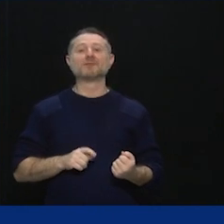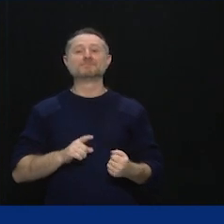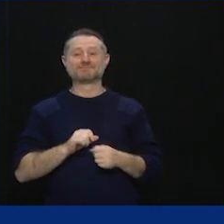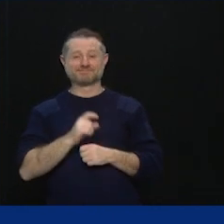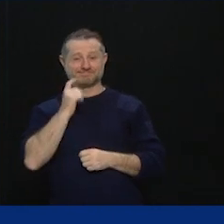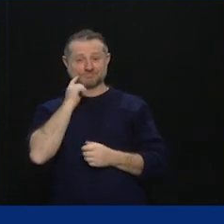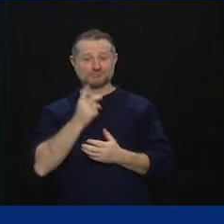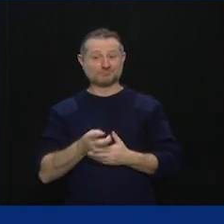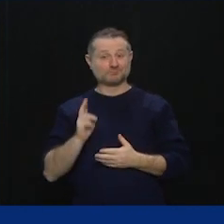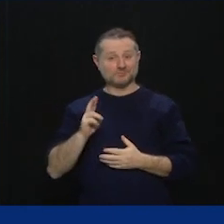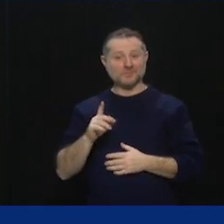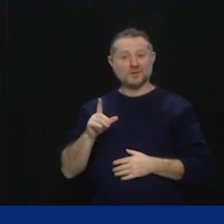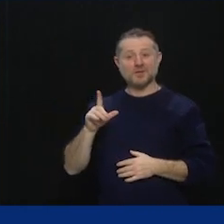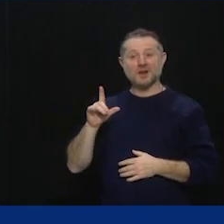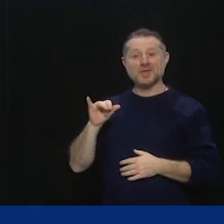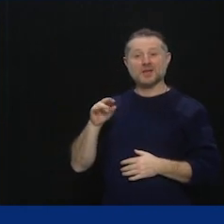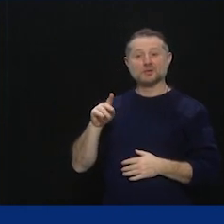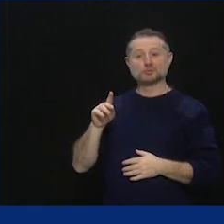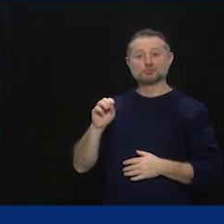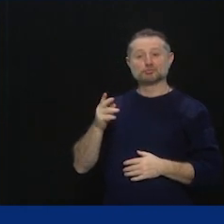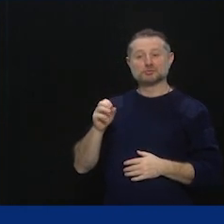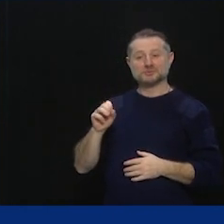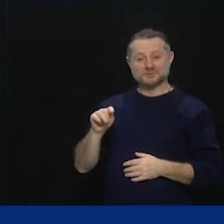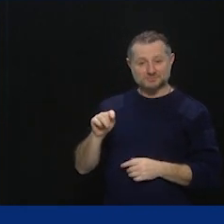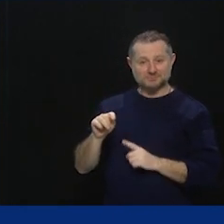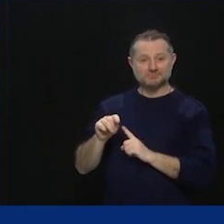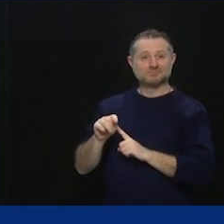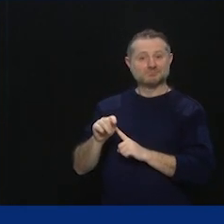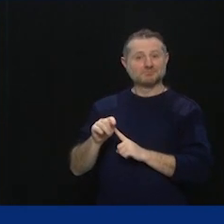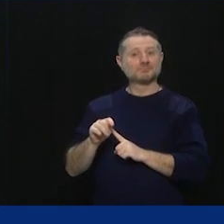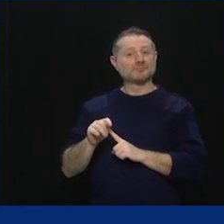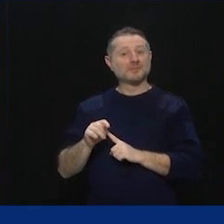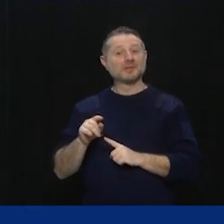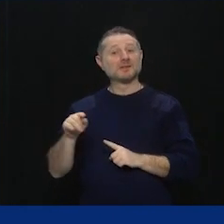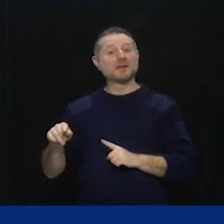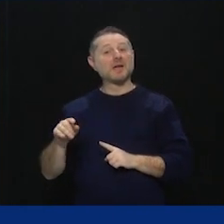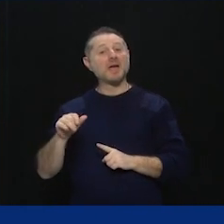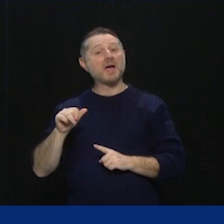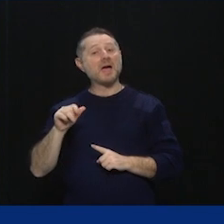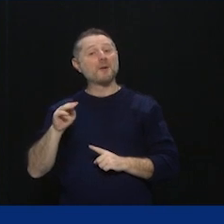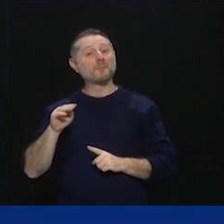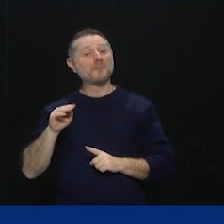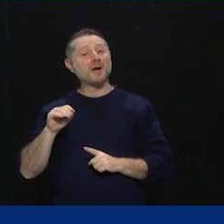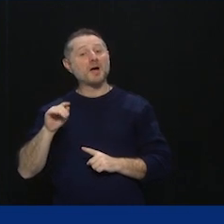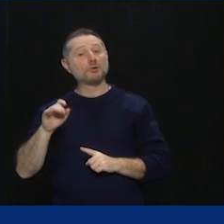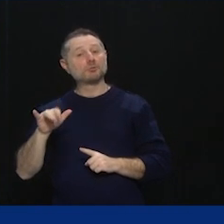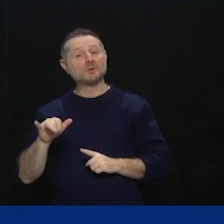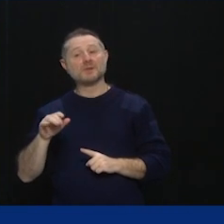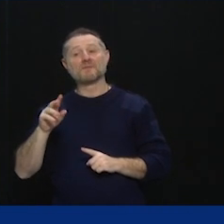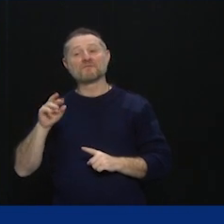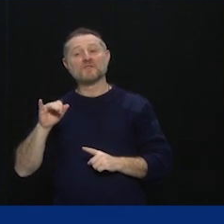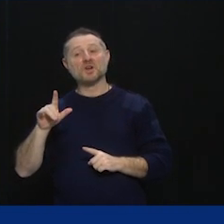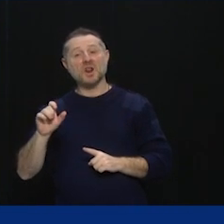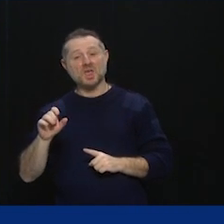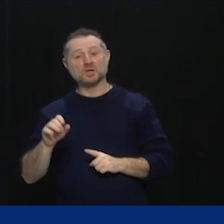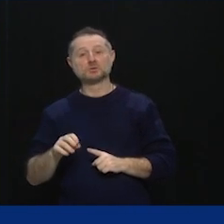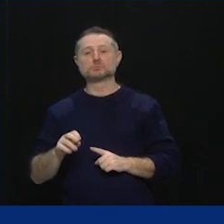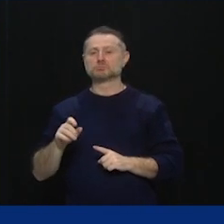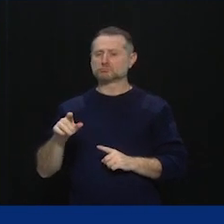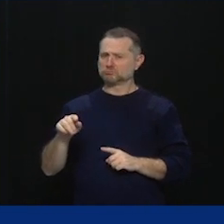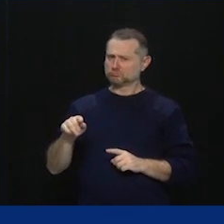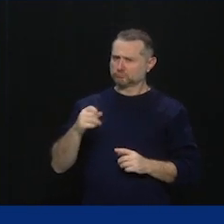at one in Amityville 2 weeks ago with Avalon Bay. These type of projects are now mushrooming throughout Long Island because